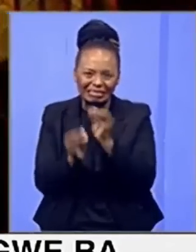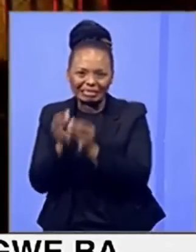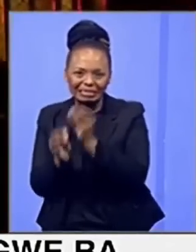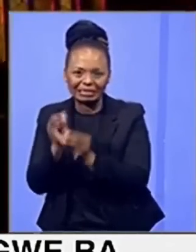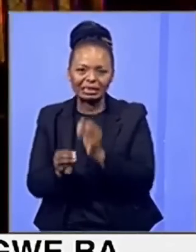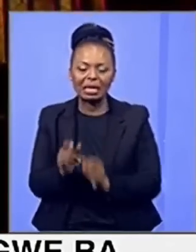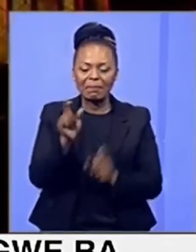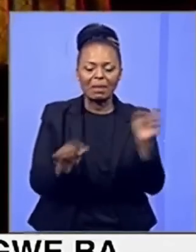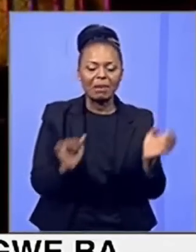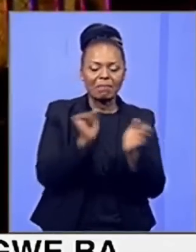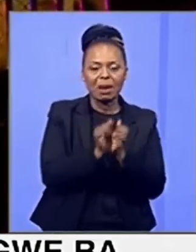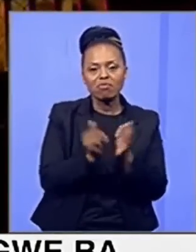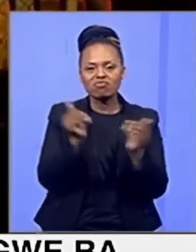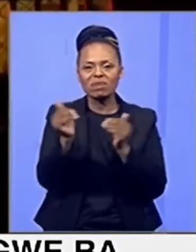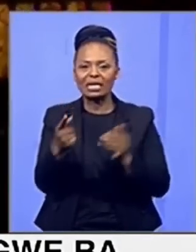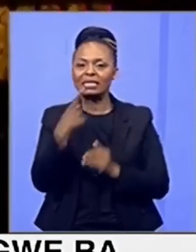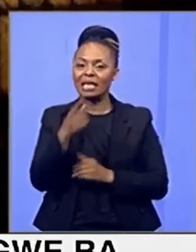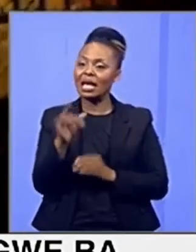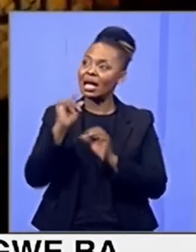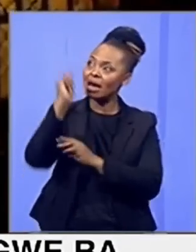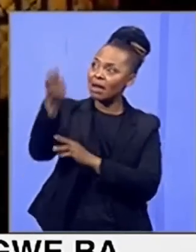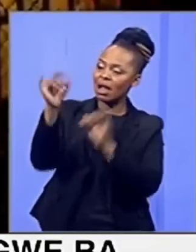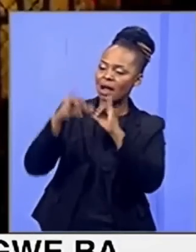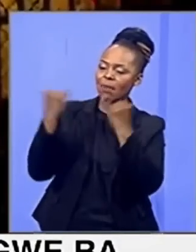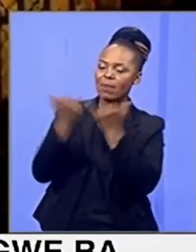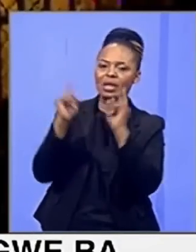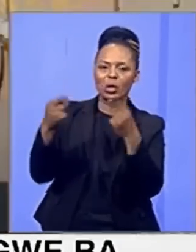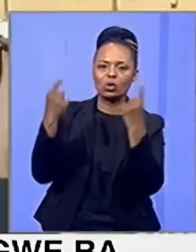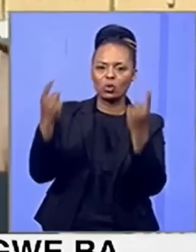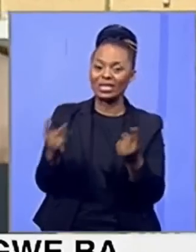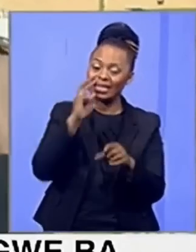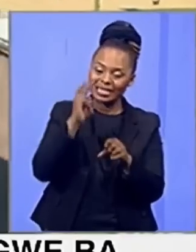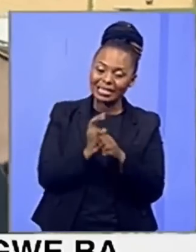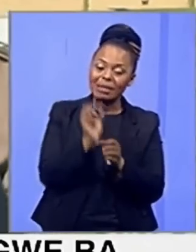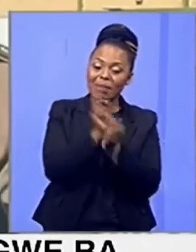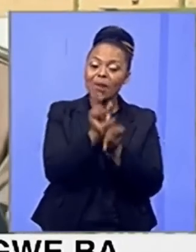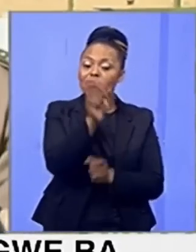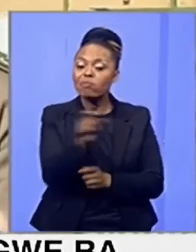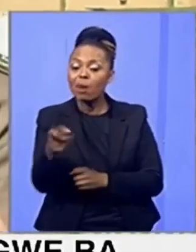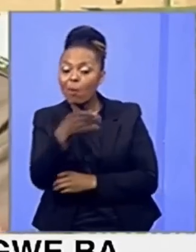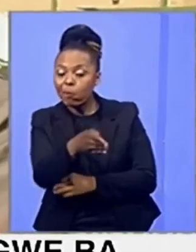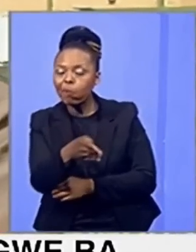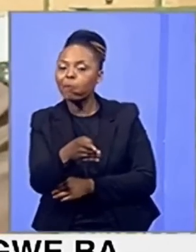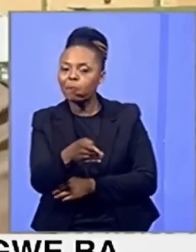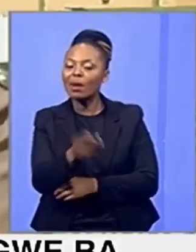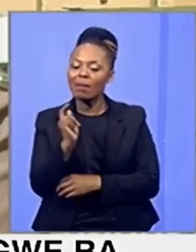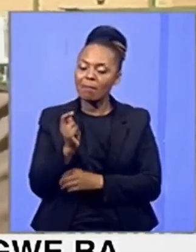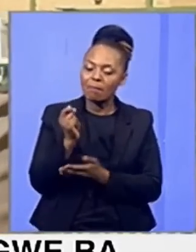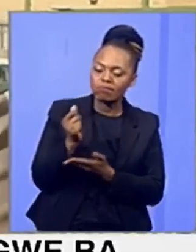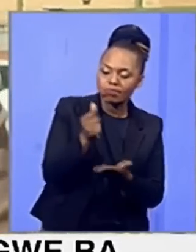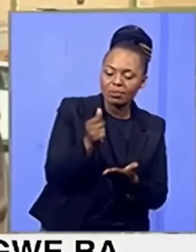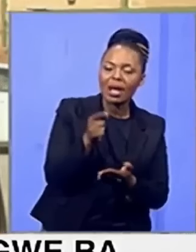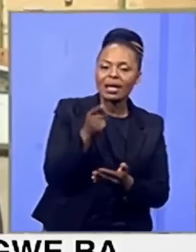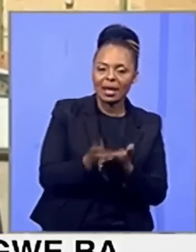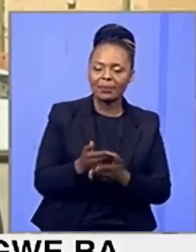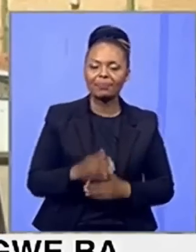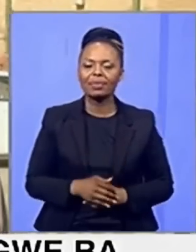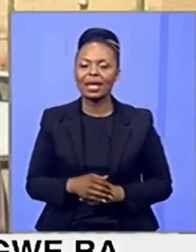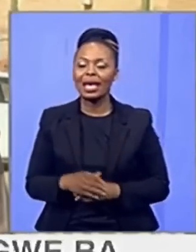ba re go khamphani yeo e tla go lefwa ge bagolegwa ba se gona ka kgolegong. The contract is designed in the manner that the